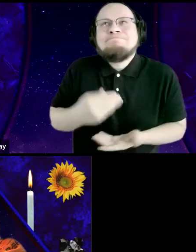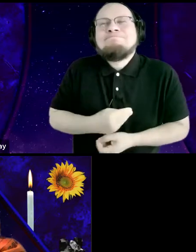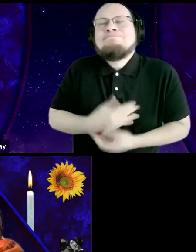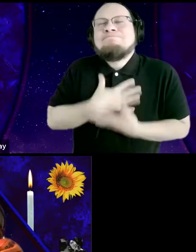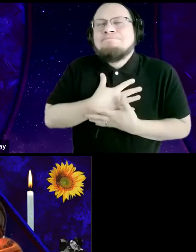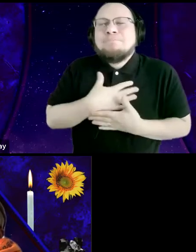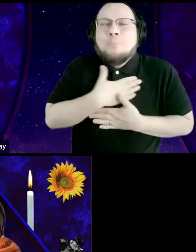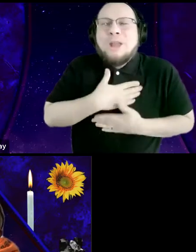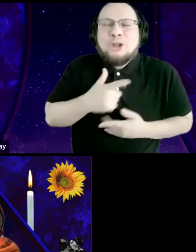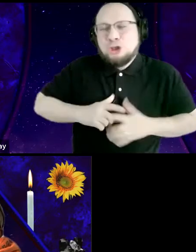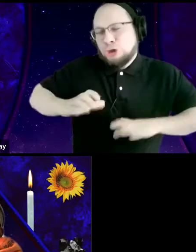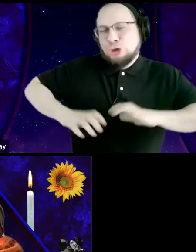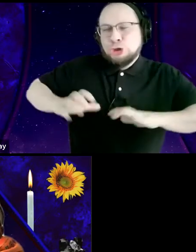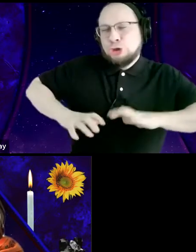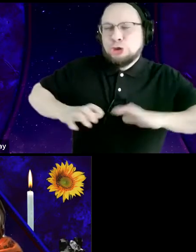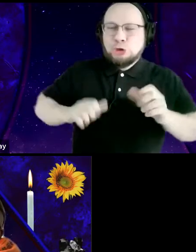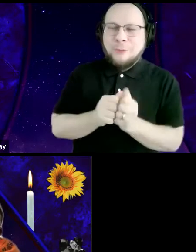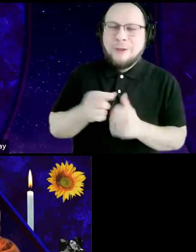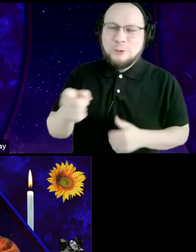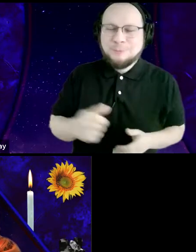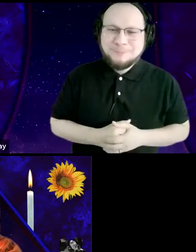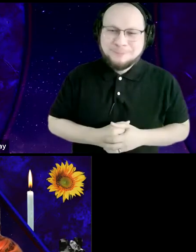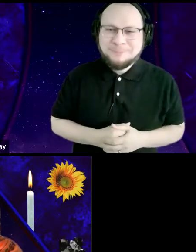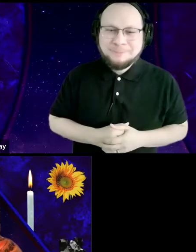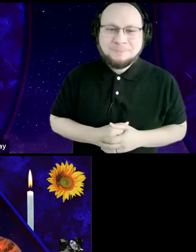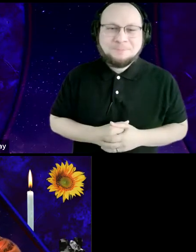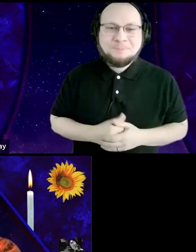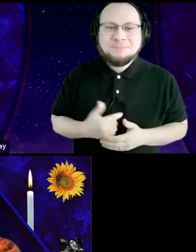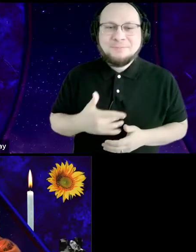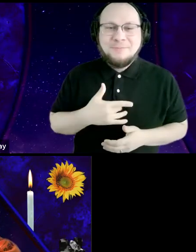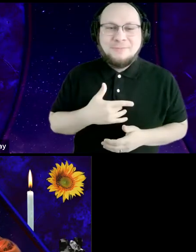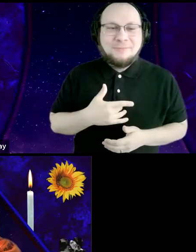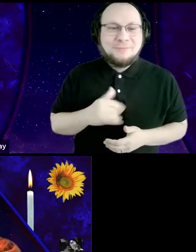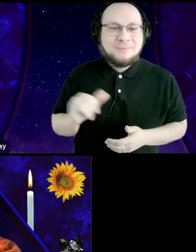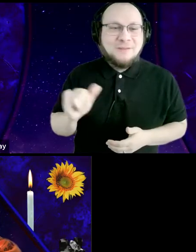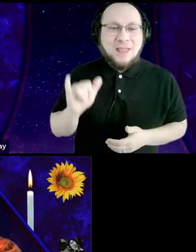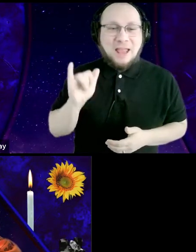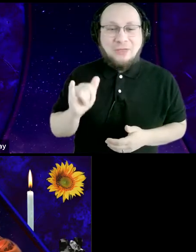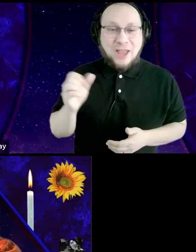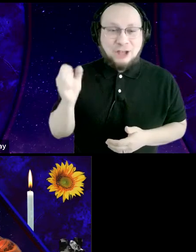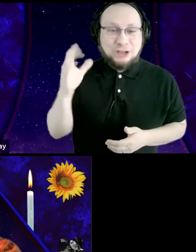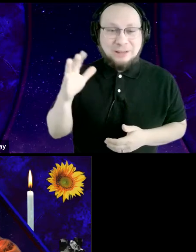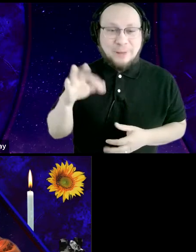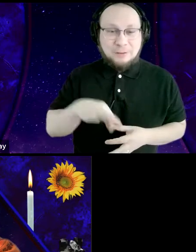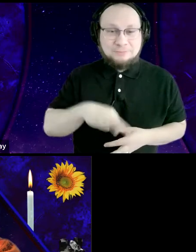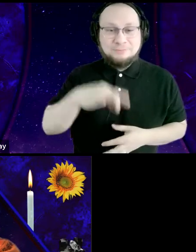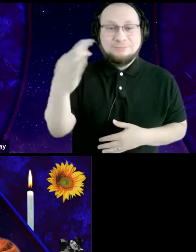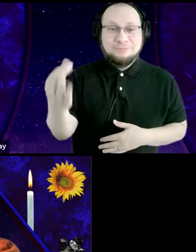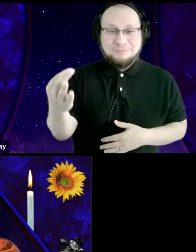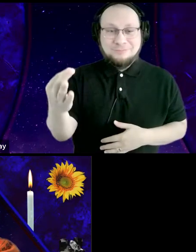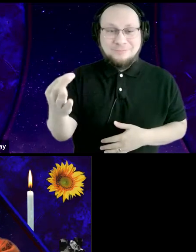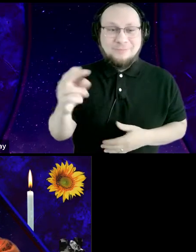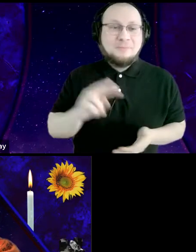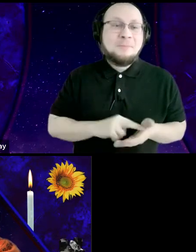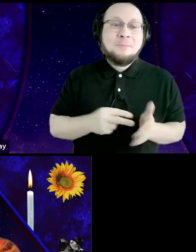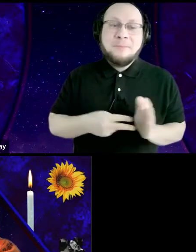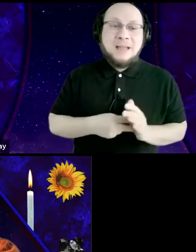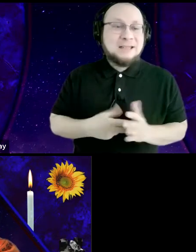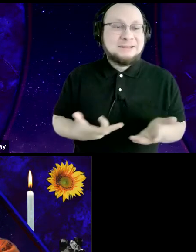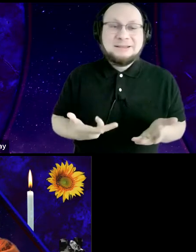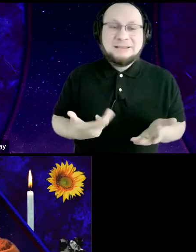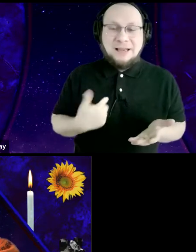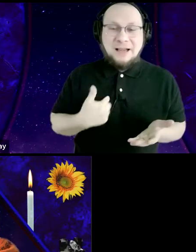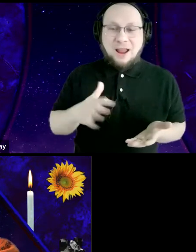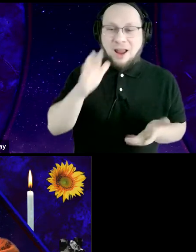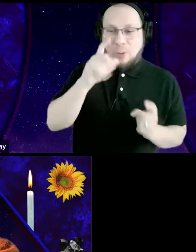pleasure to hang out with you. I feel like pulling the sonnet is like just telling me that I'm gonna be giving you